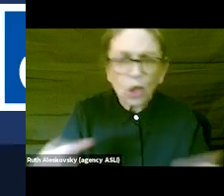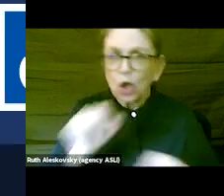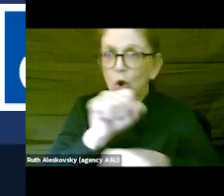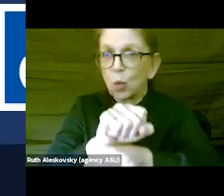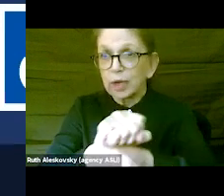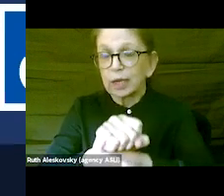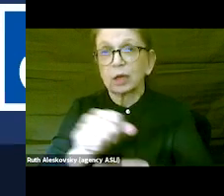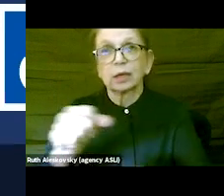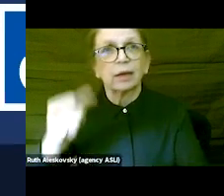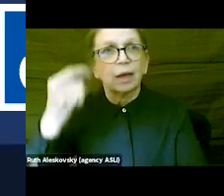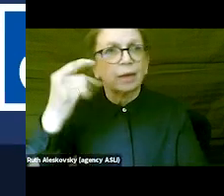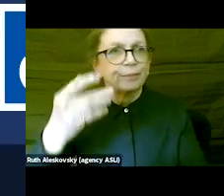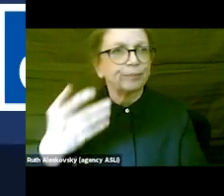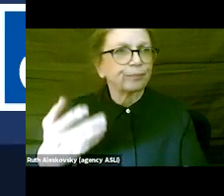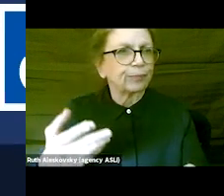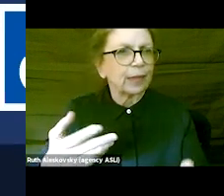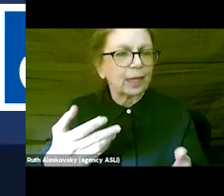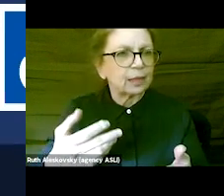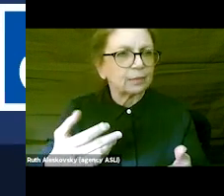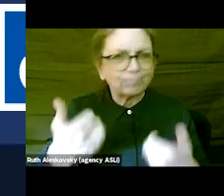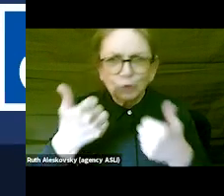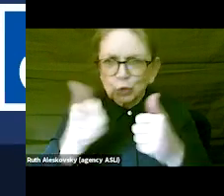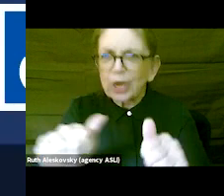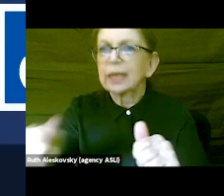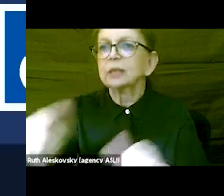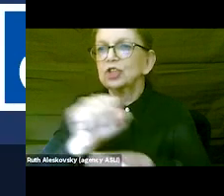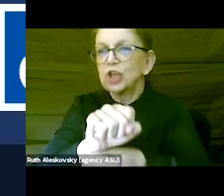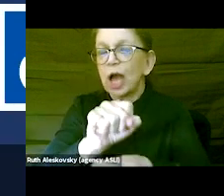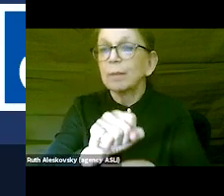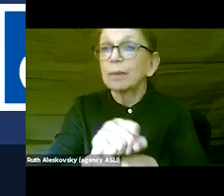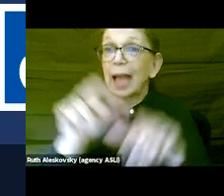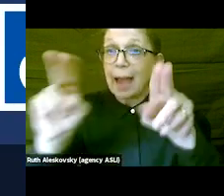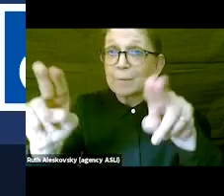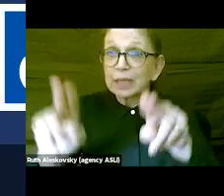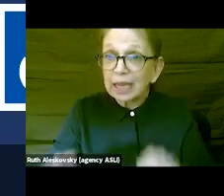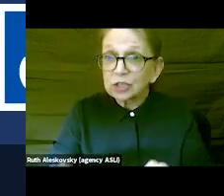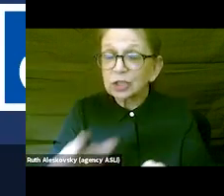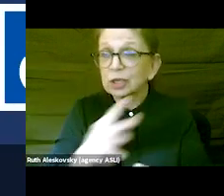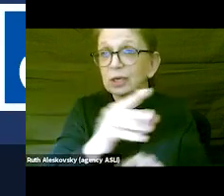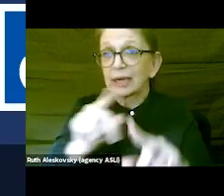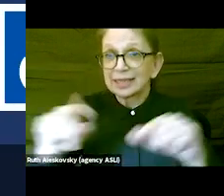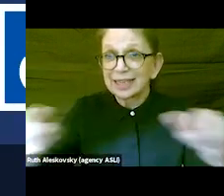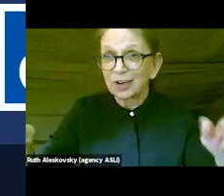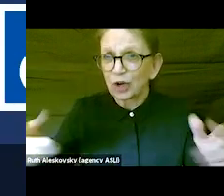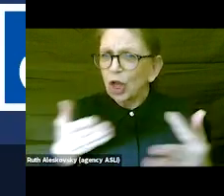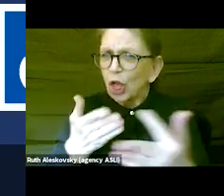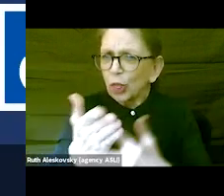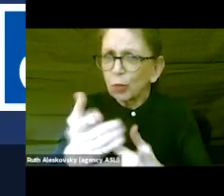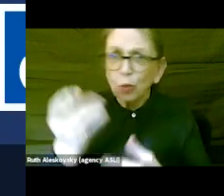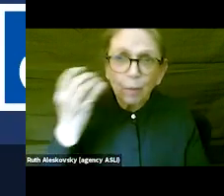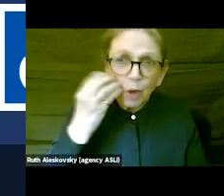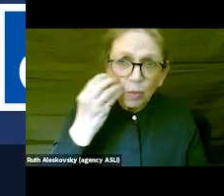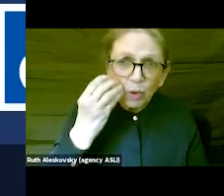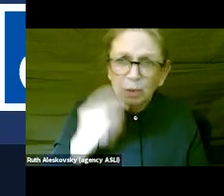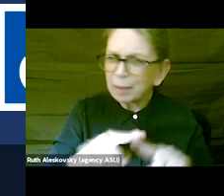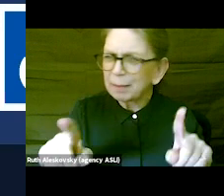and submitting resumes through their mobile phones because they did not have access to